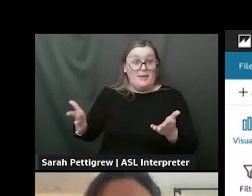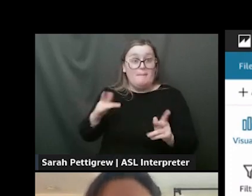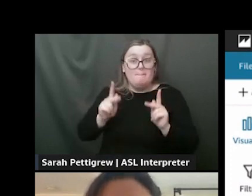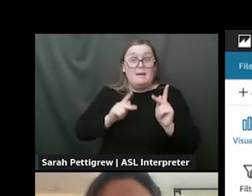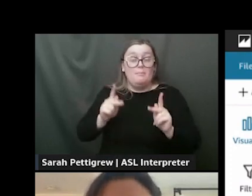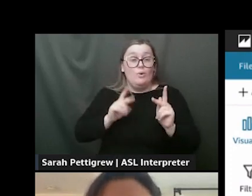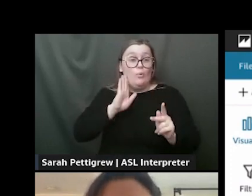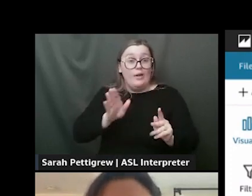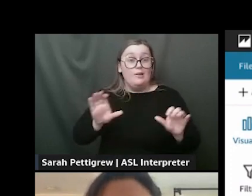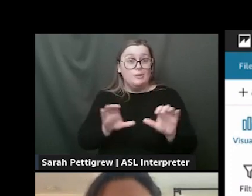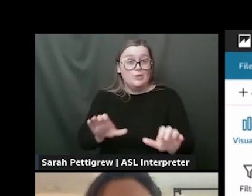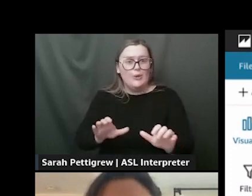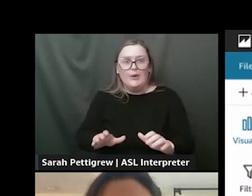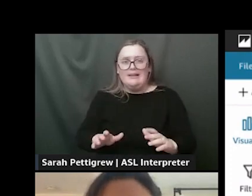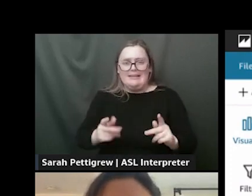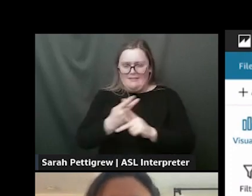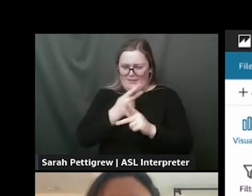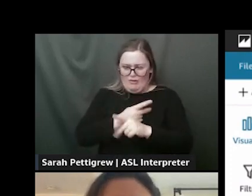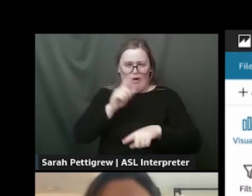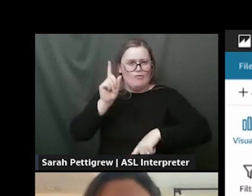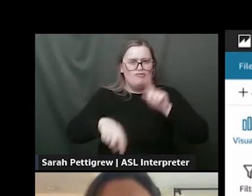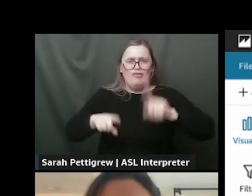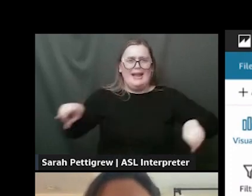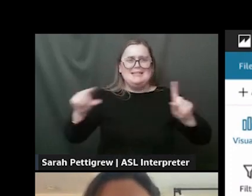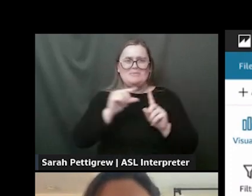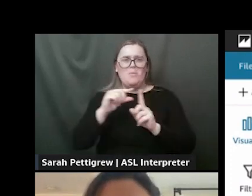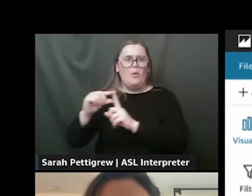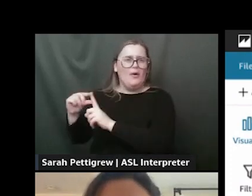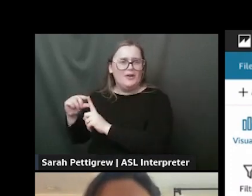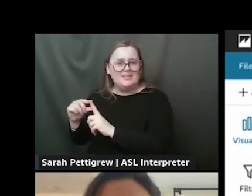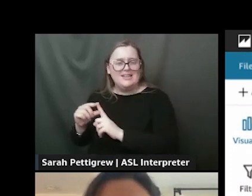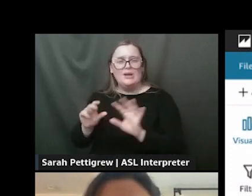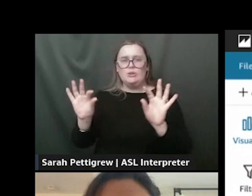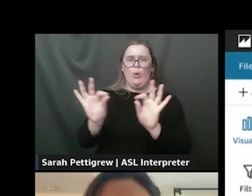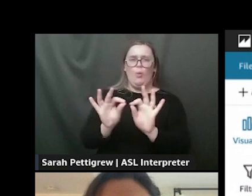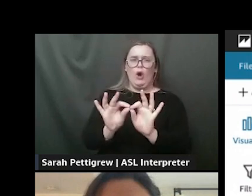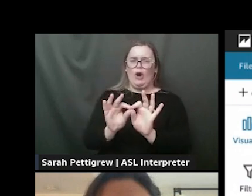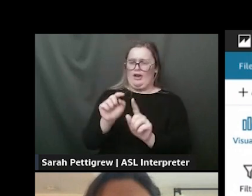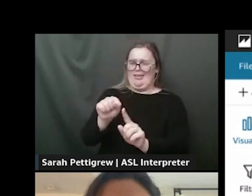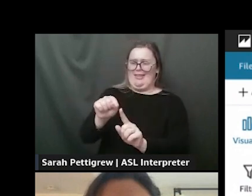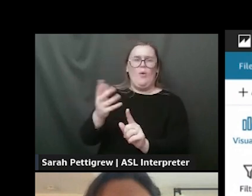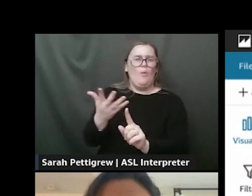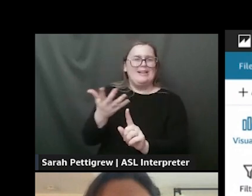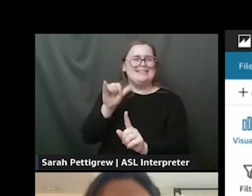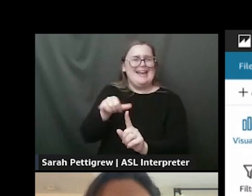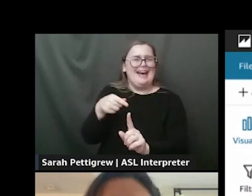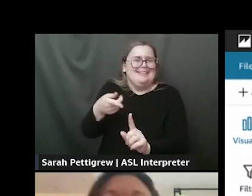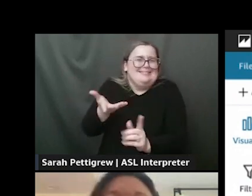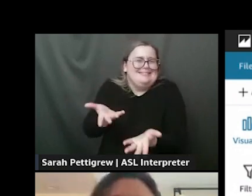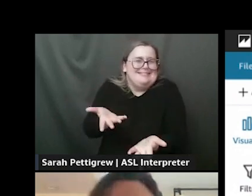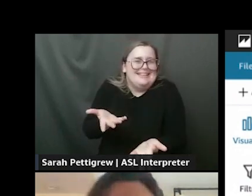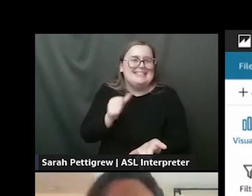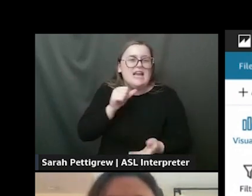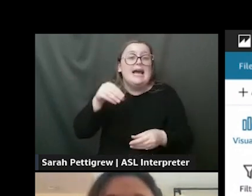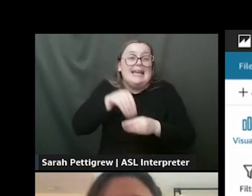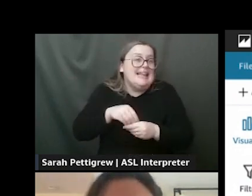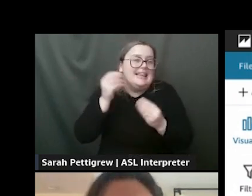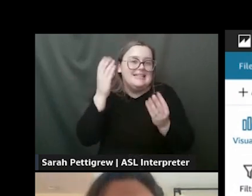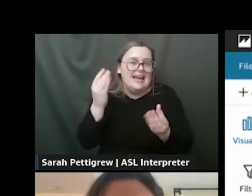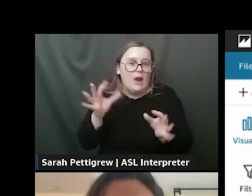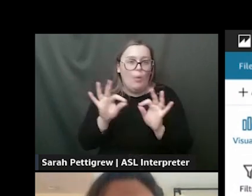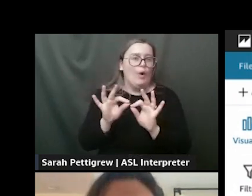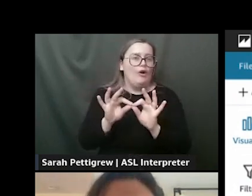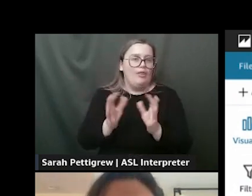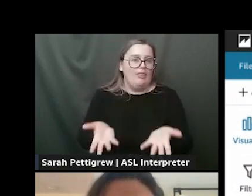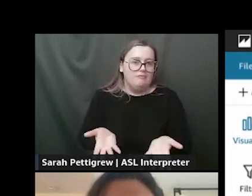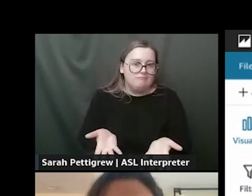come up with random words for things. And so this idea of worth, like where is that? That's nowhere in the data, right? So what